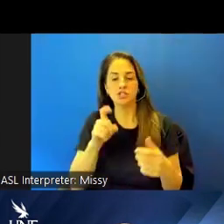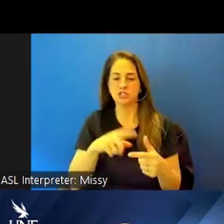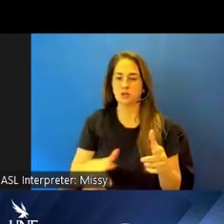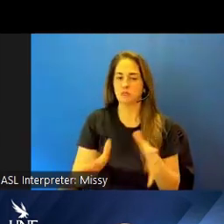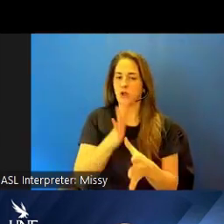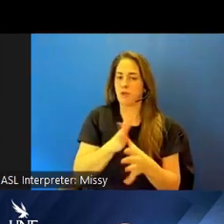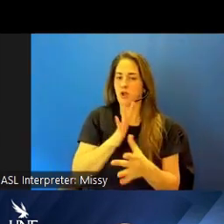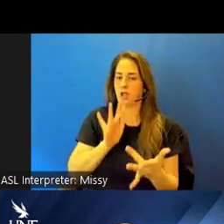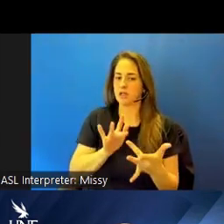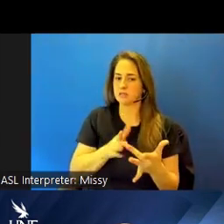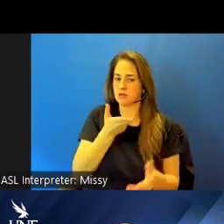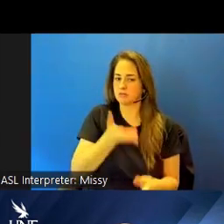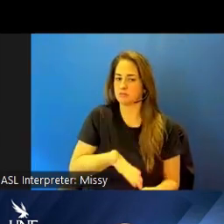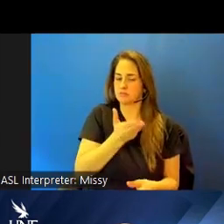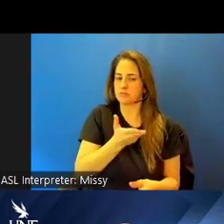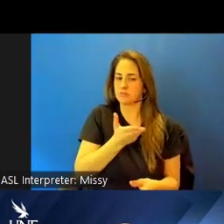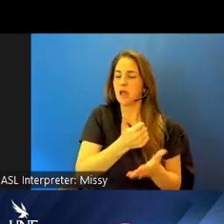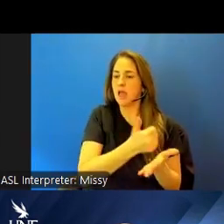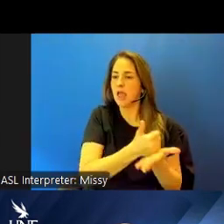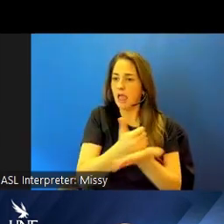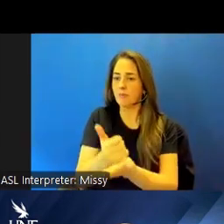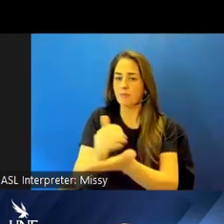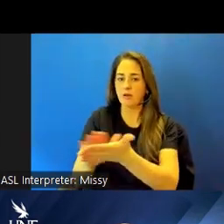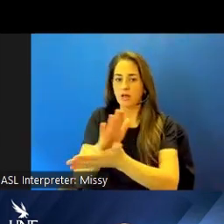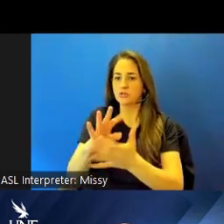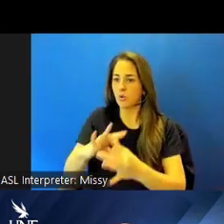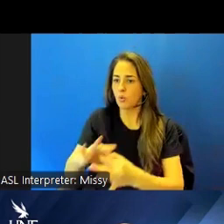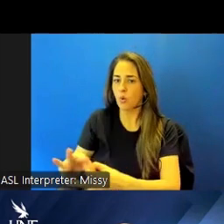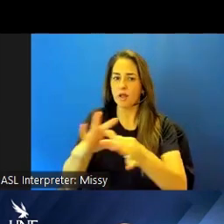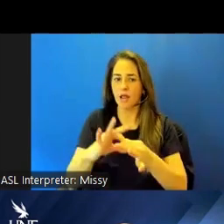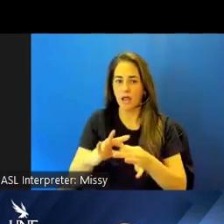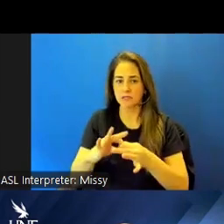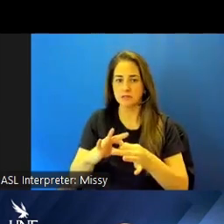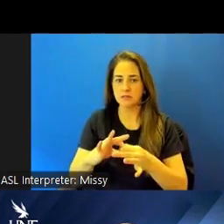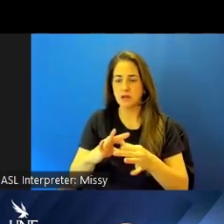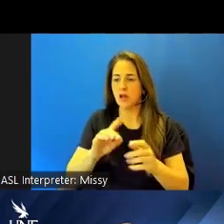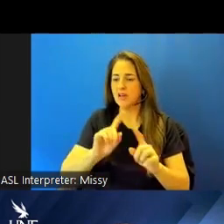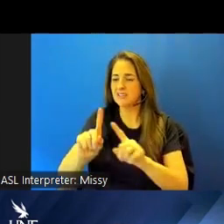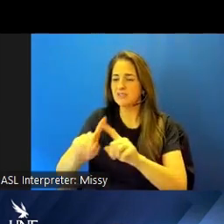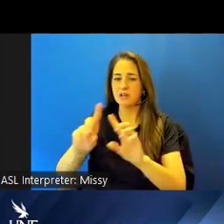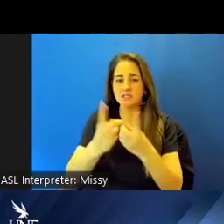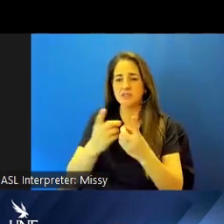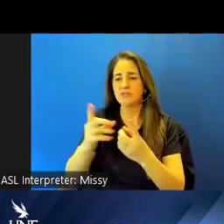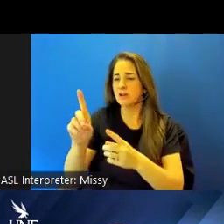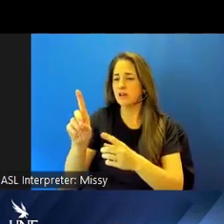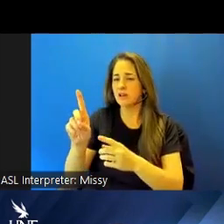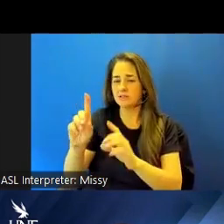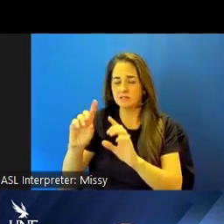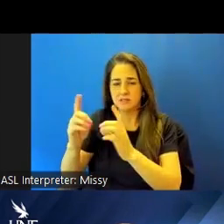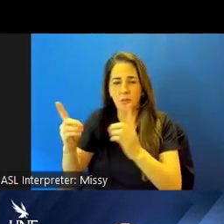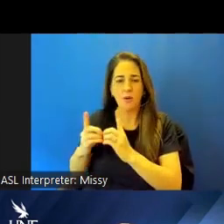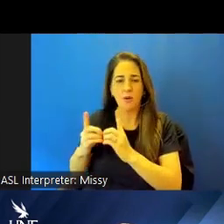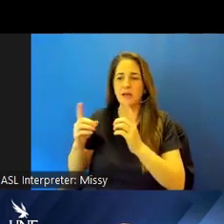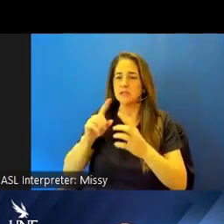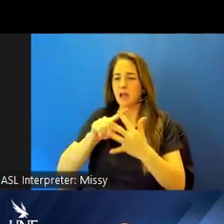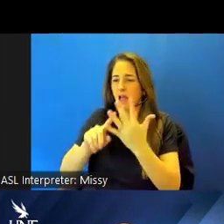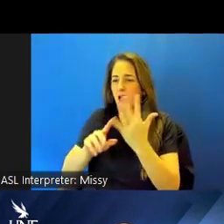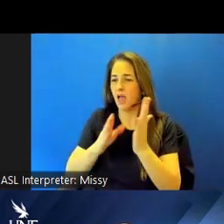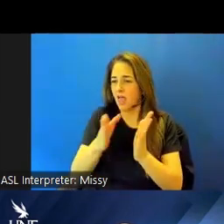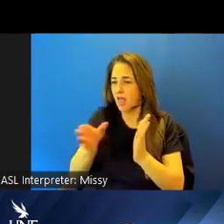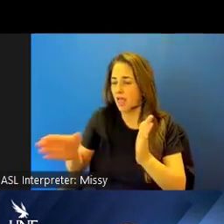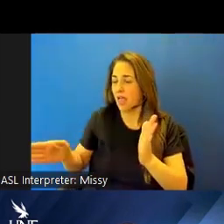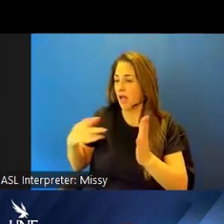and to help the colleges coordinate efforts across divisions and departments. And